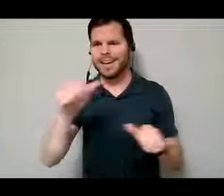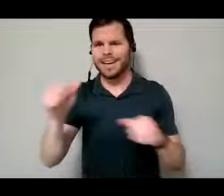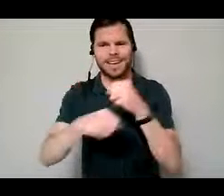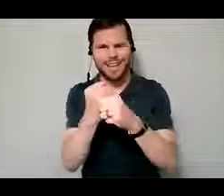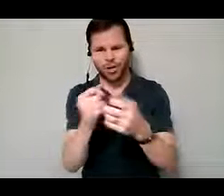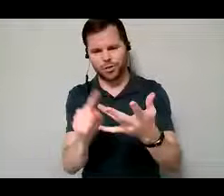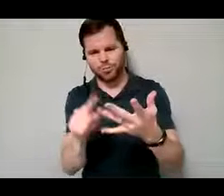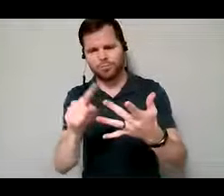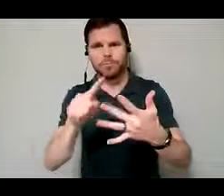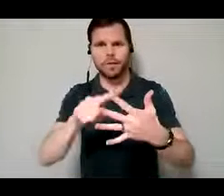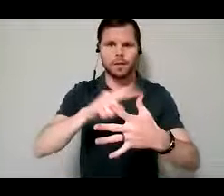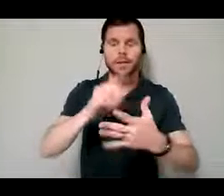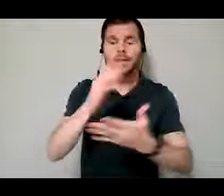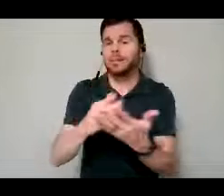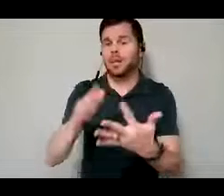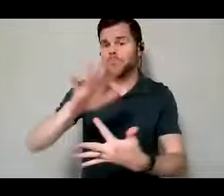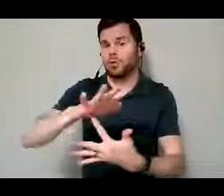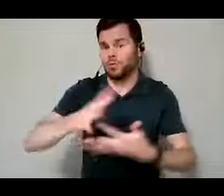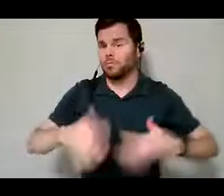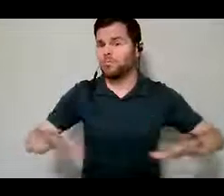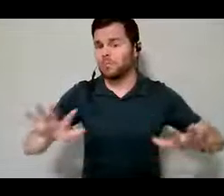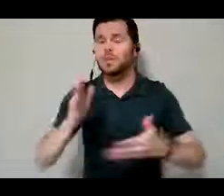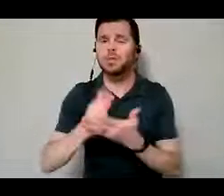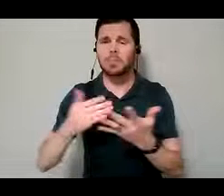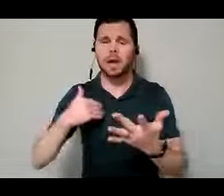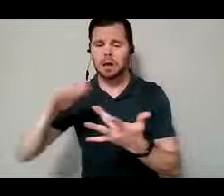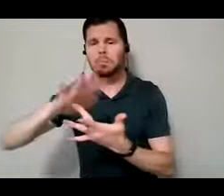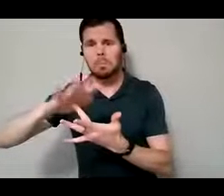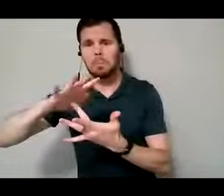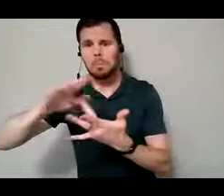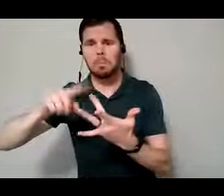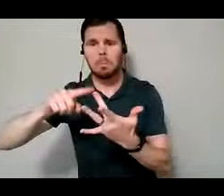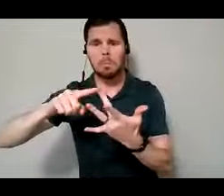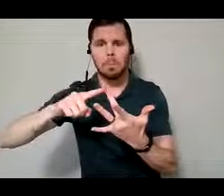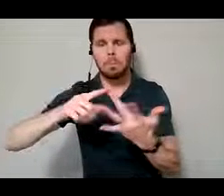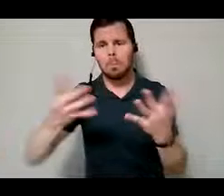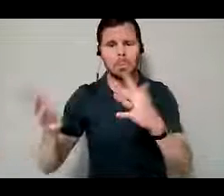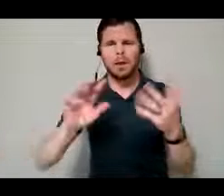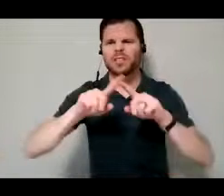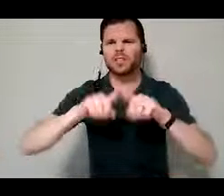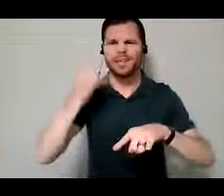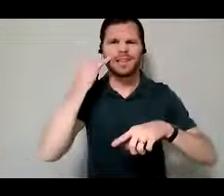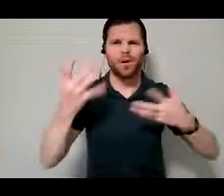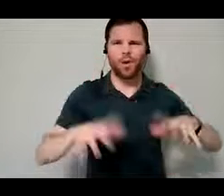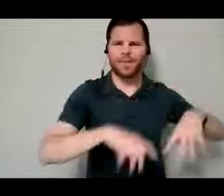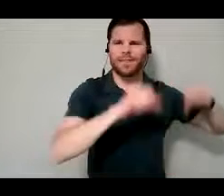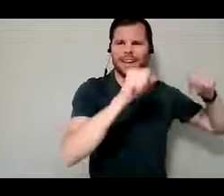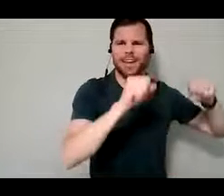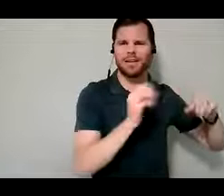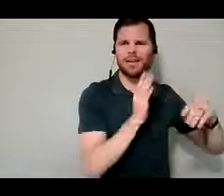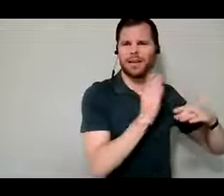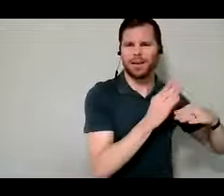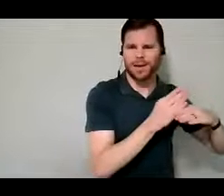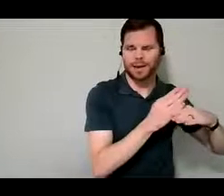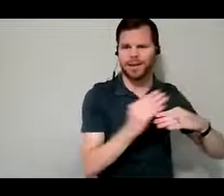complete. Some schools might have some 10th graders that complete if they take that intermediate and advanced by that grade, but they're